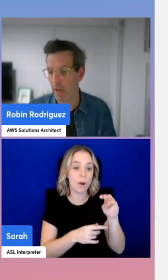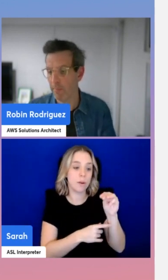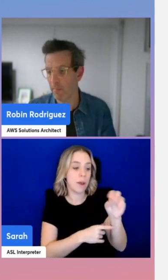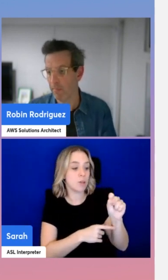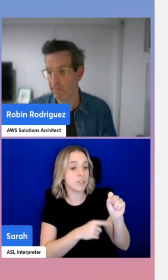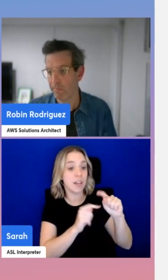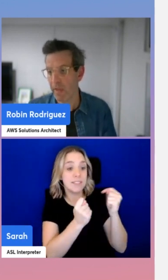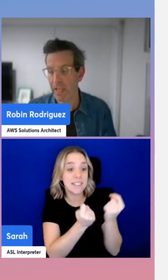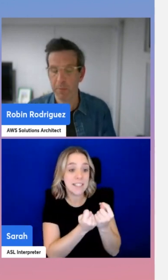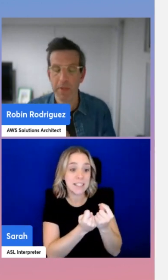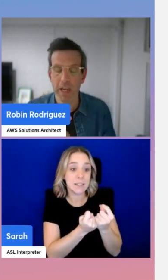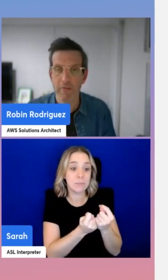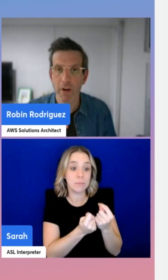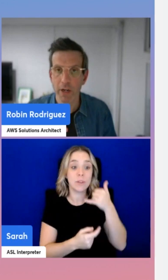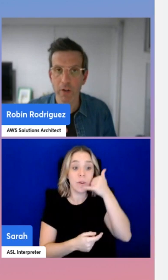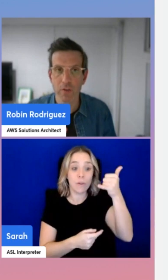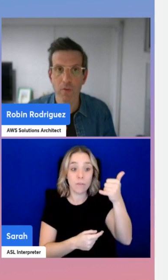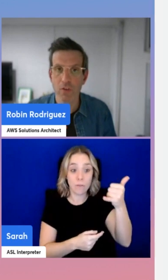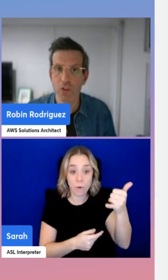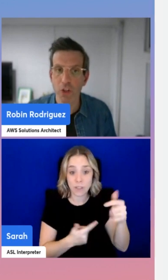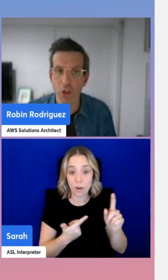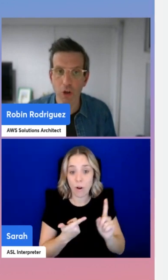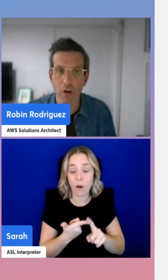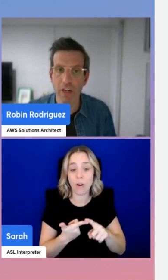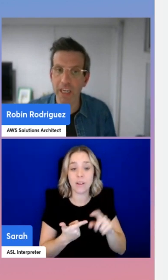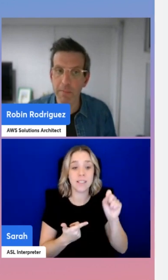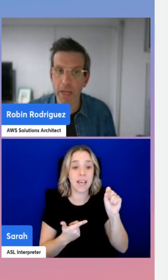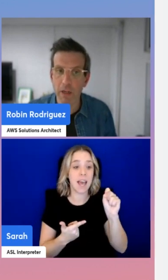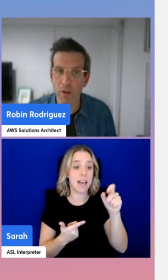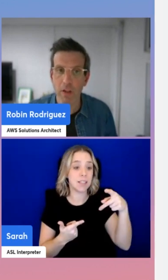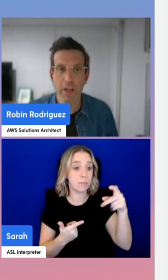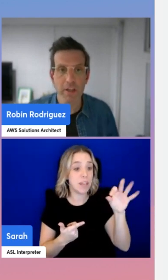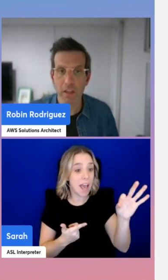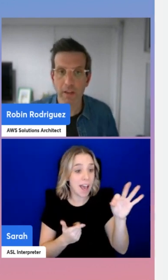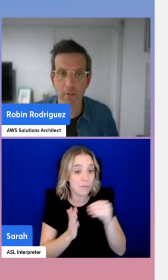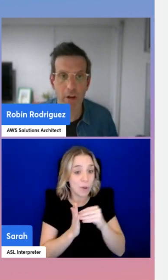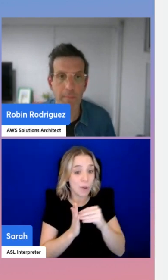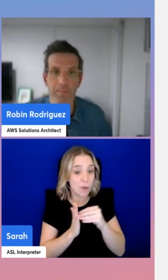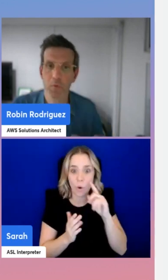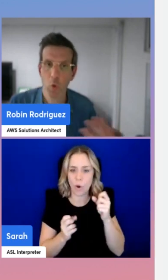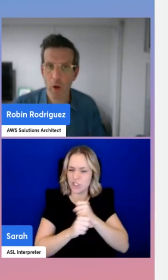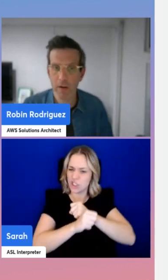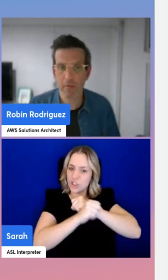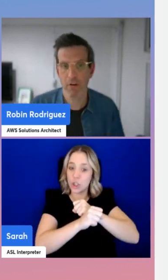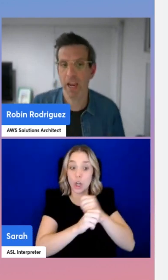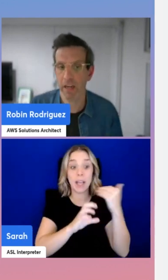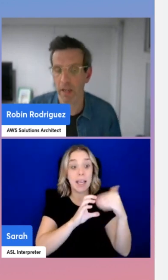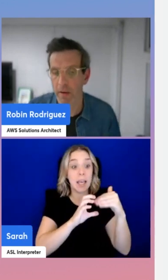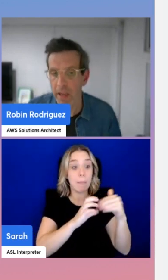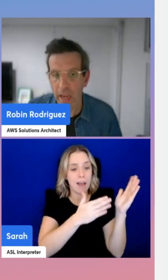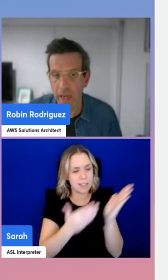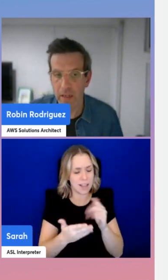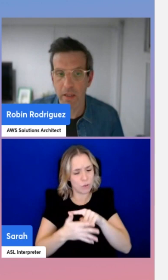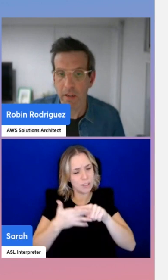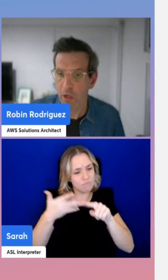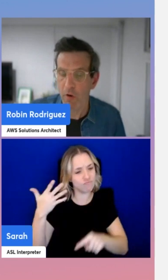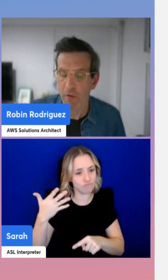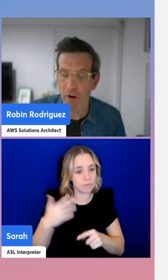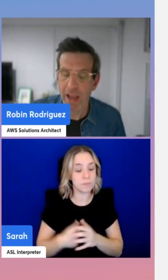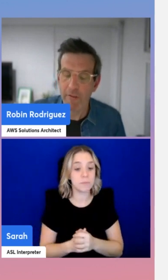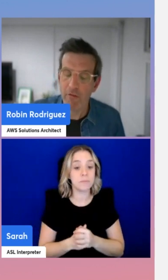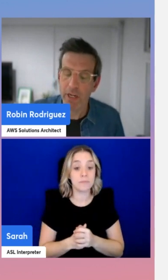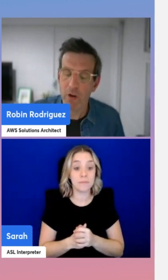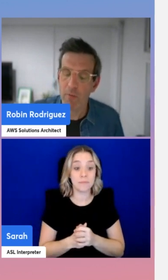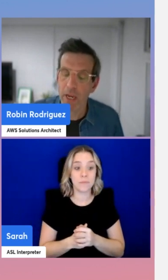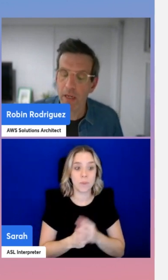calls, SPF records for secure email delivery, quite a variety. And